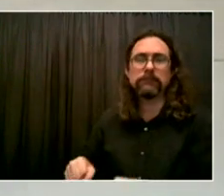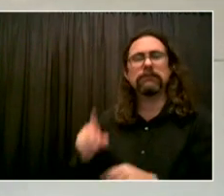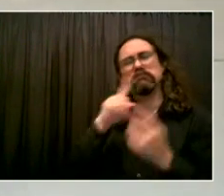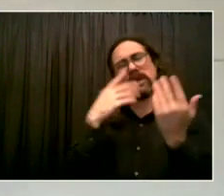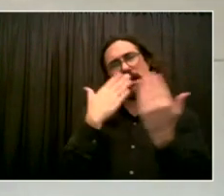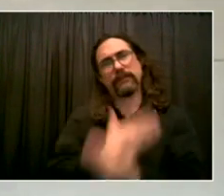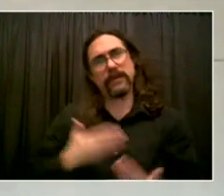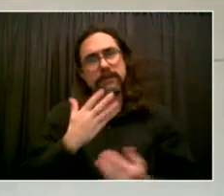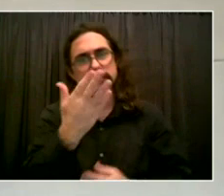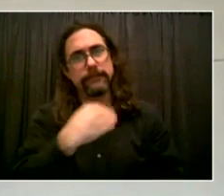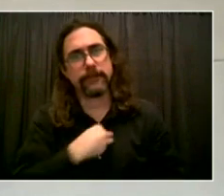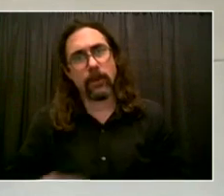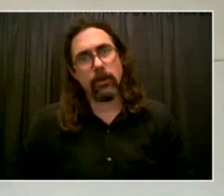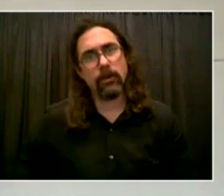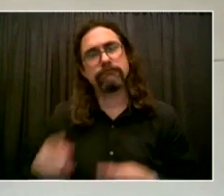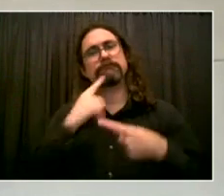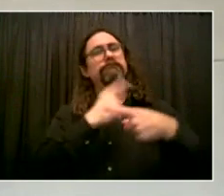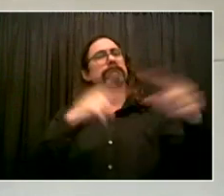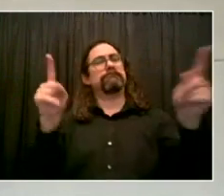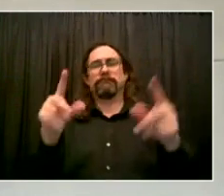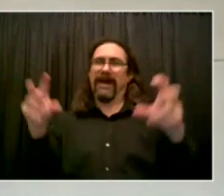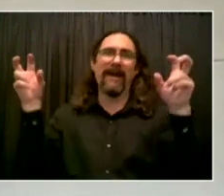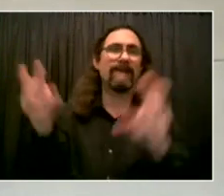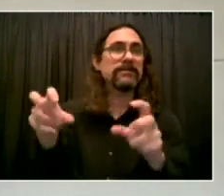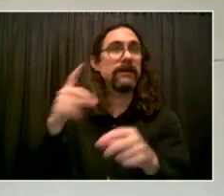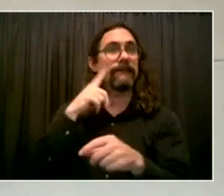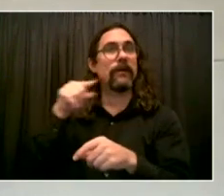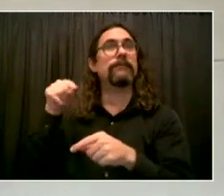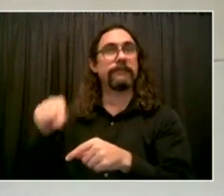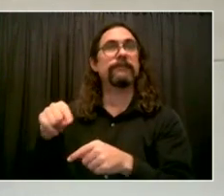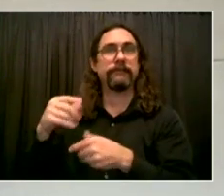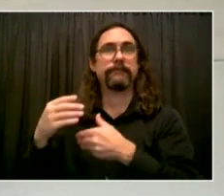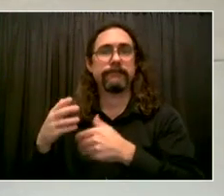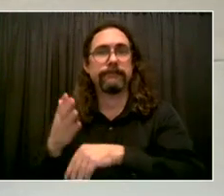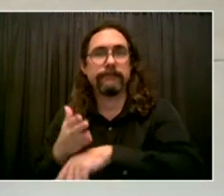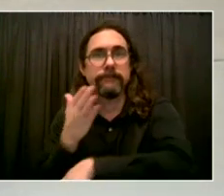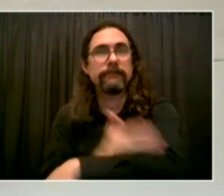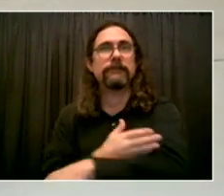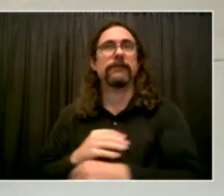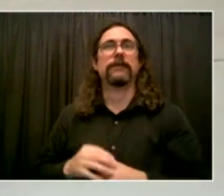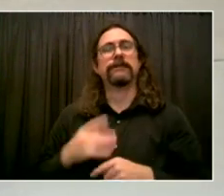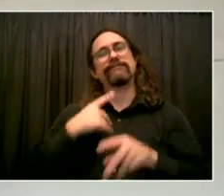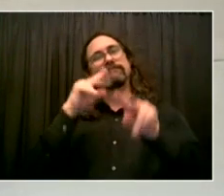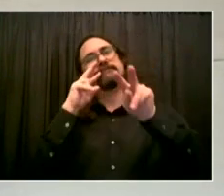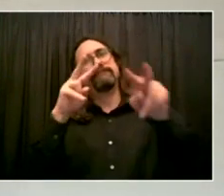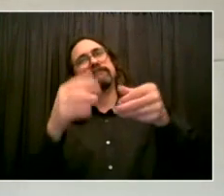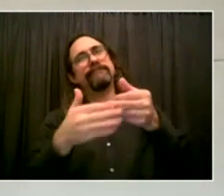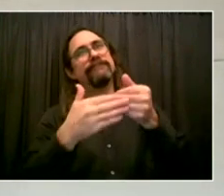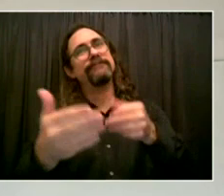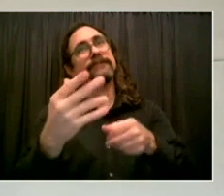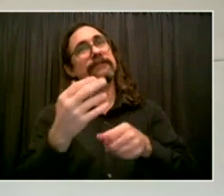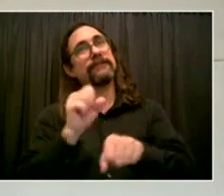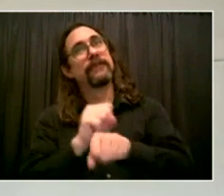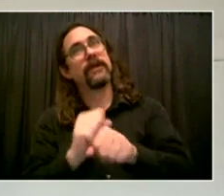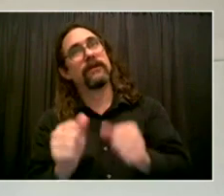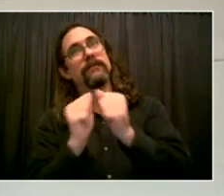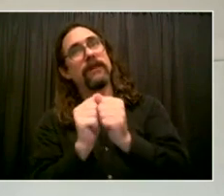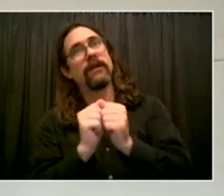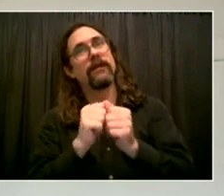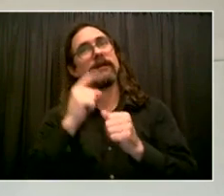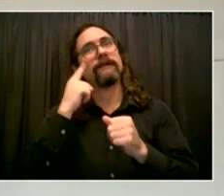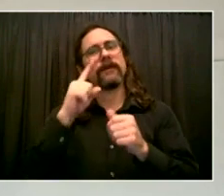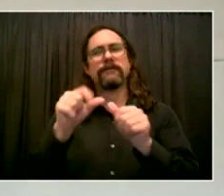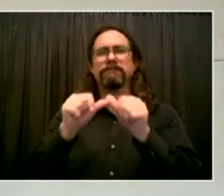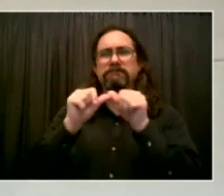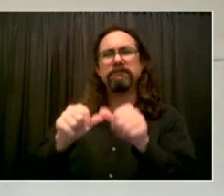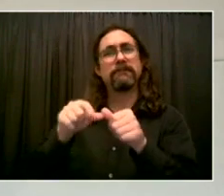administration and future administrations on fighting for consistent and sustained investment to make never-ending scaffolding a thing of the